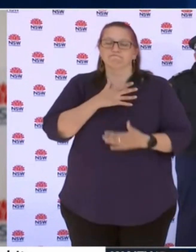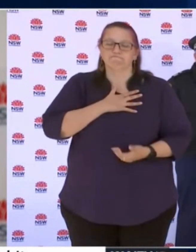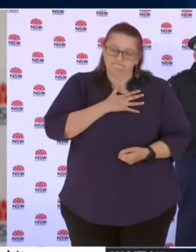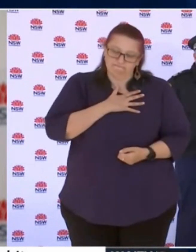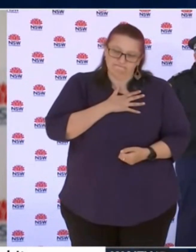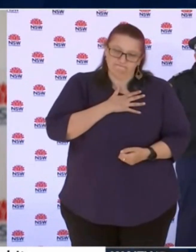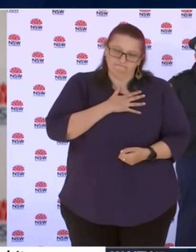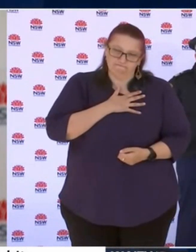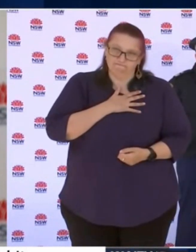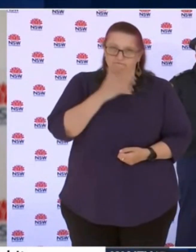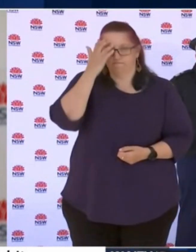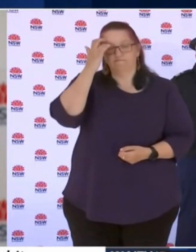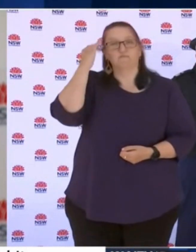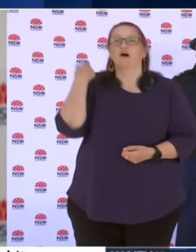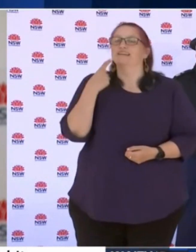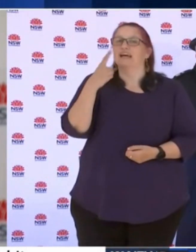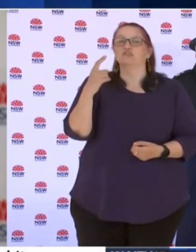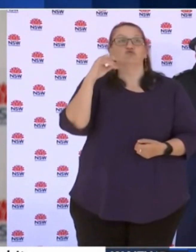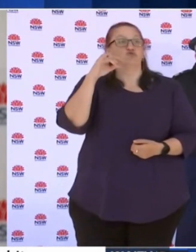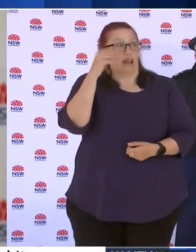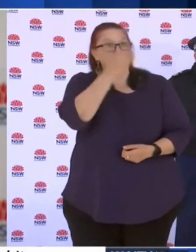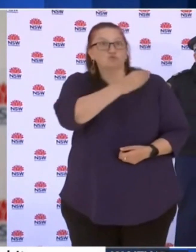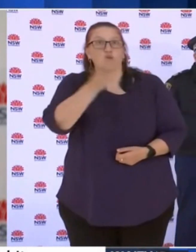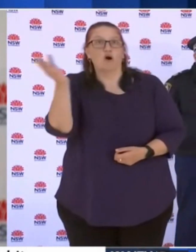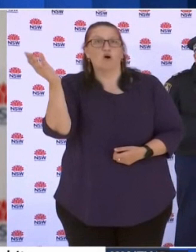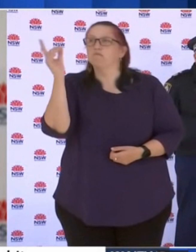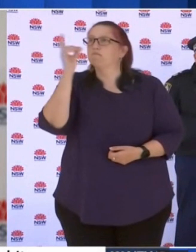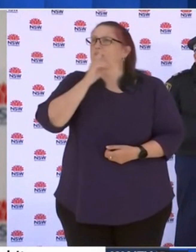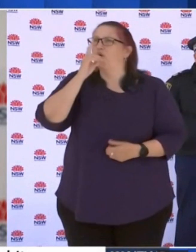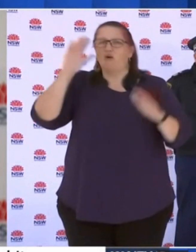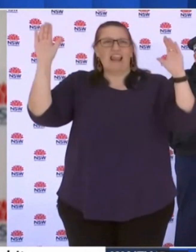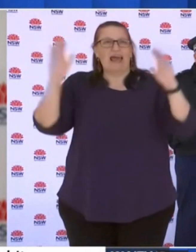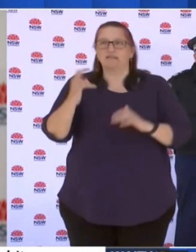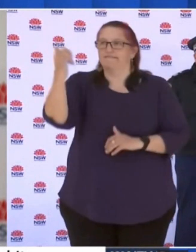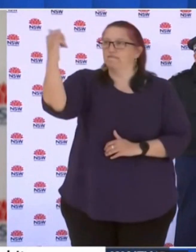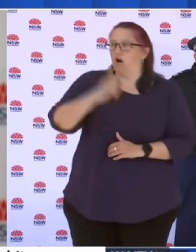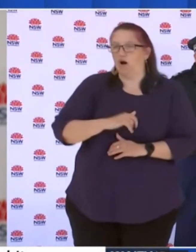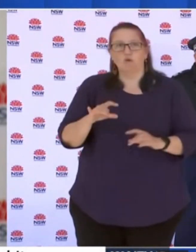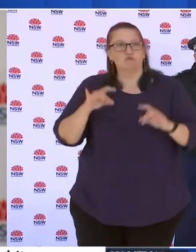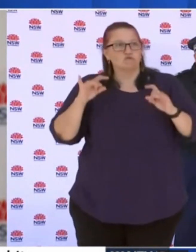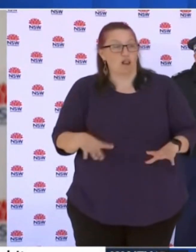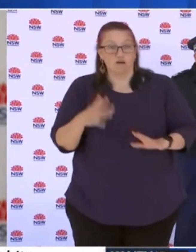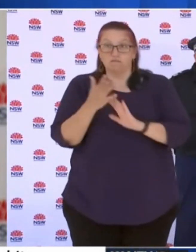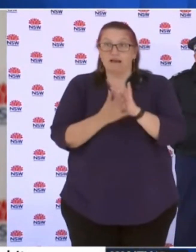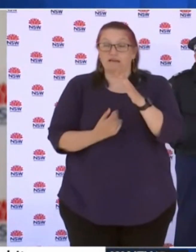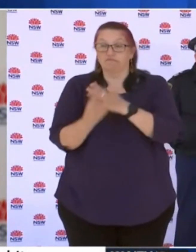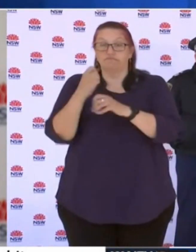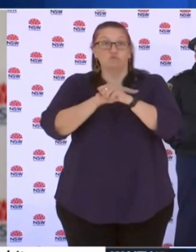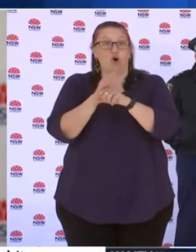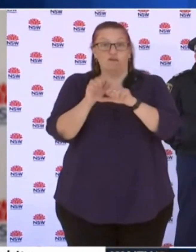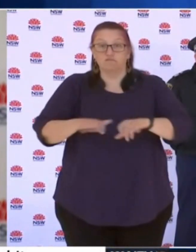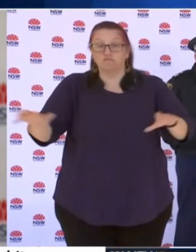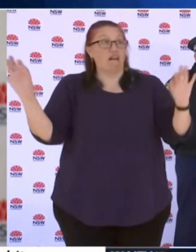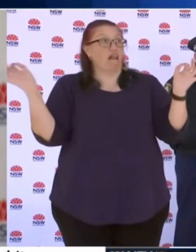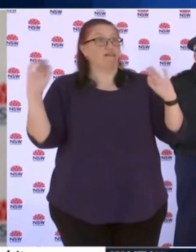you reduce the number of people coming in doesn't mean outbreaks aren't going to happen. New South Wales, without complaint, has been